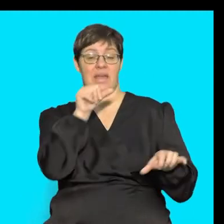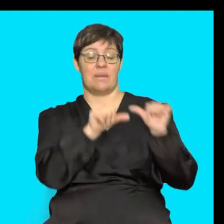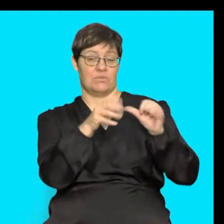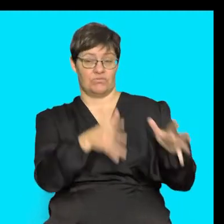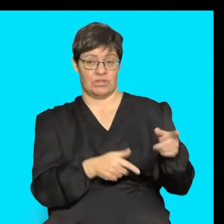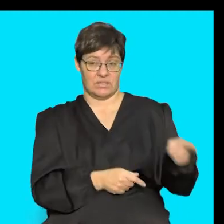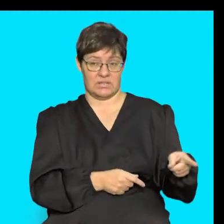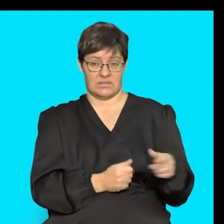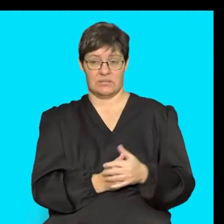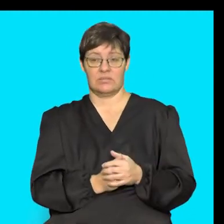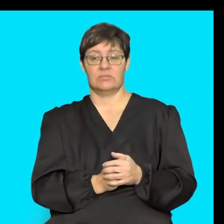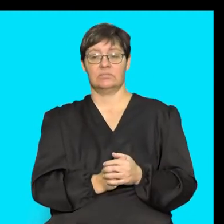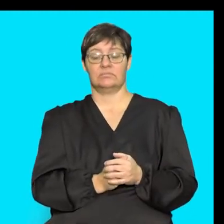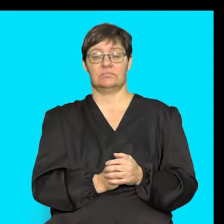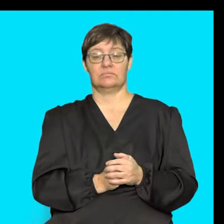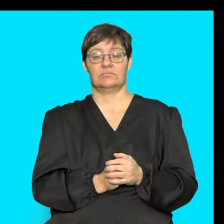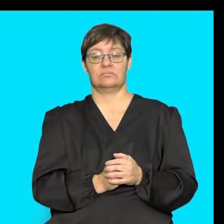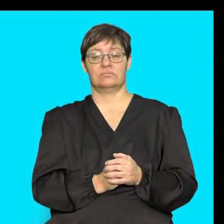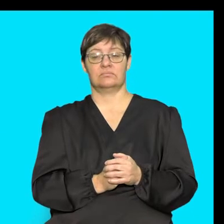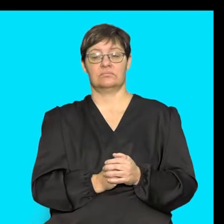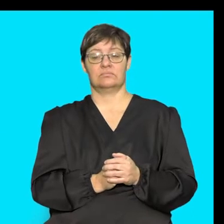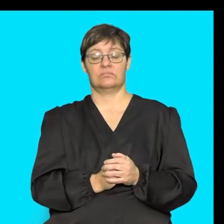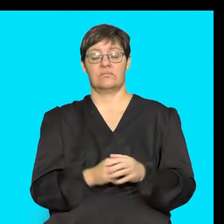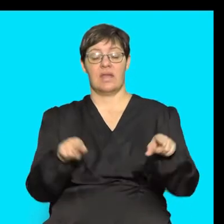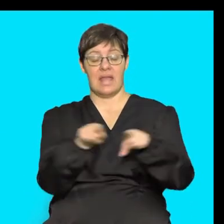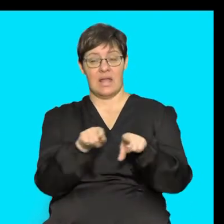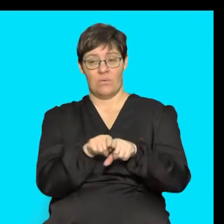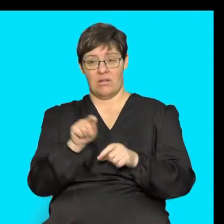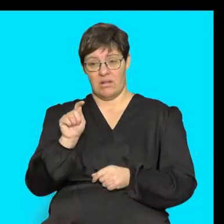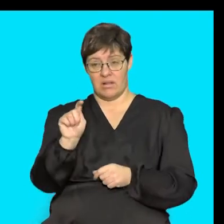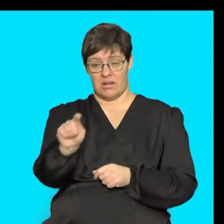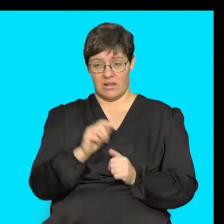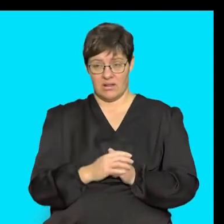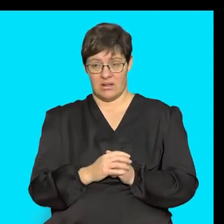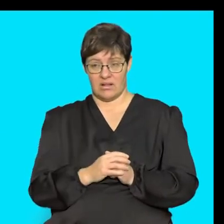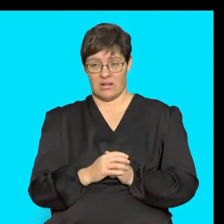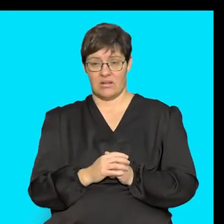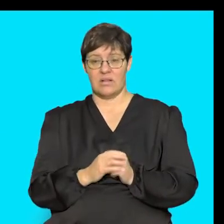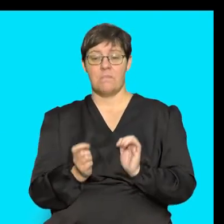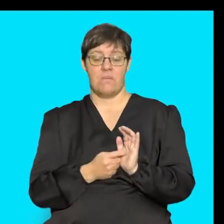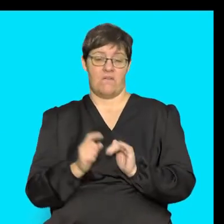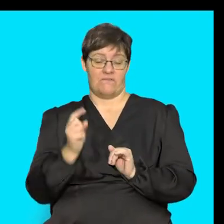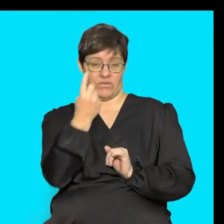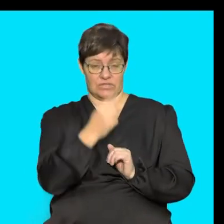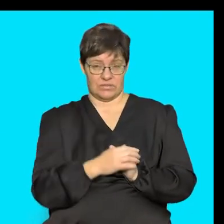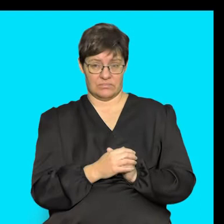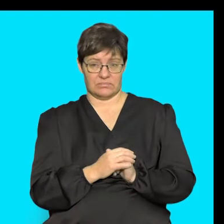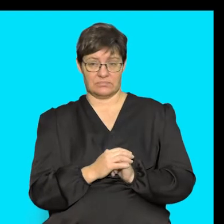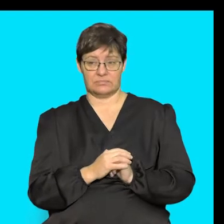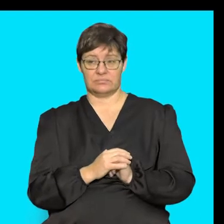For chemistry. So 52, then equal to enter the first mark.